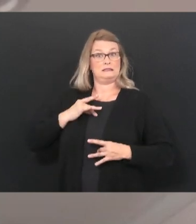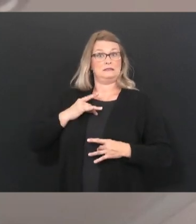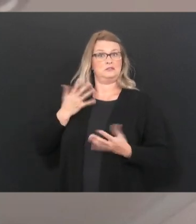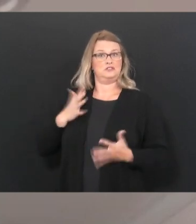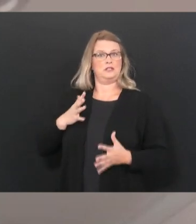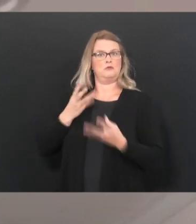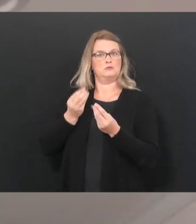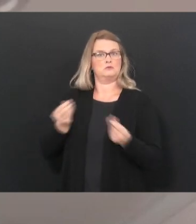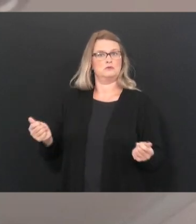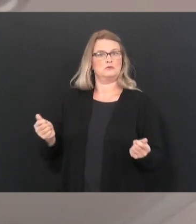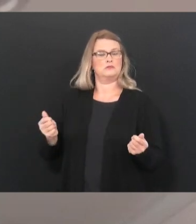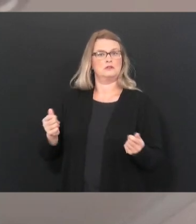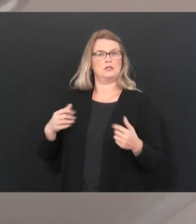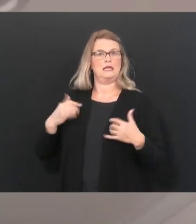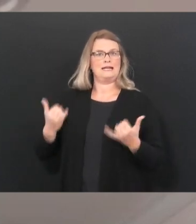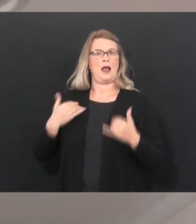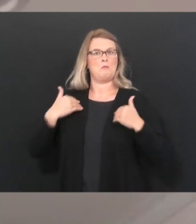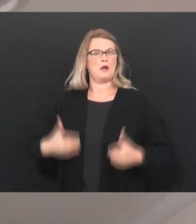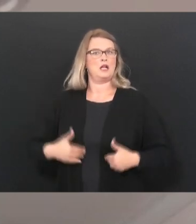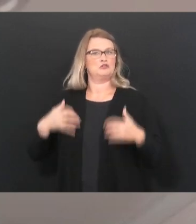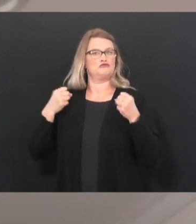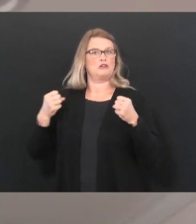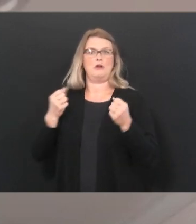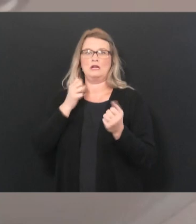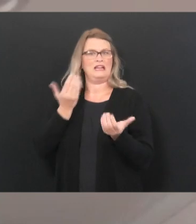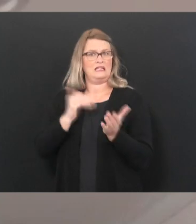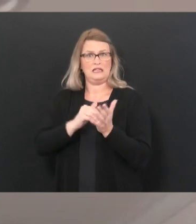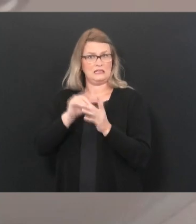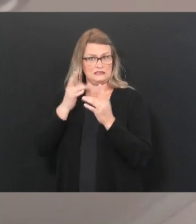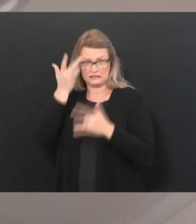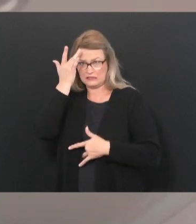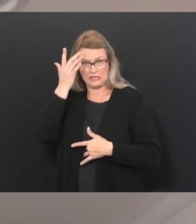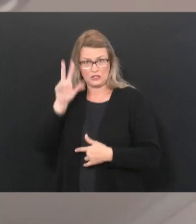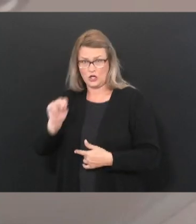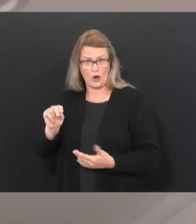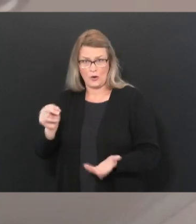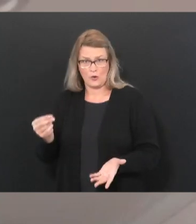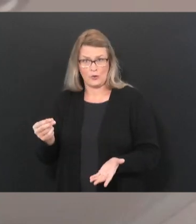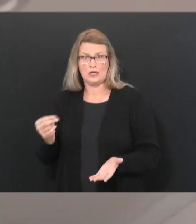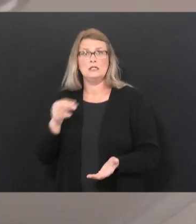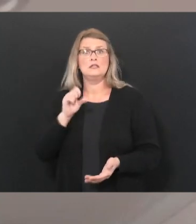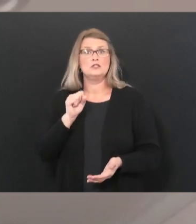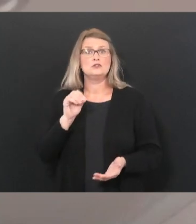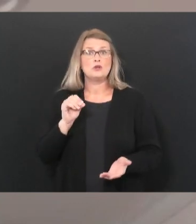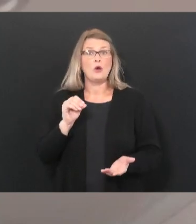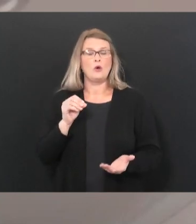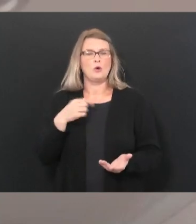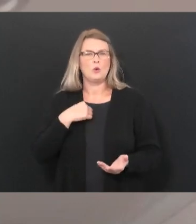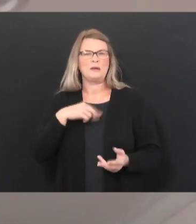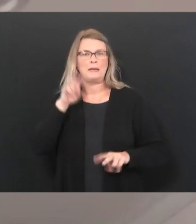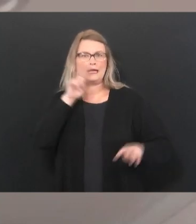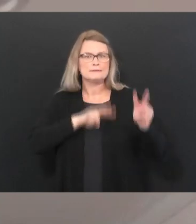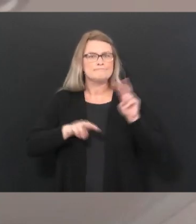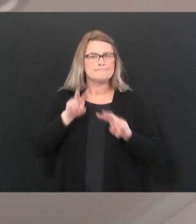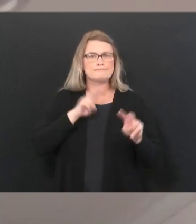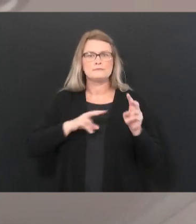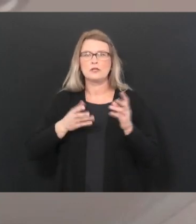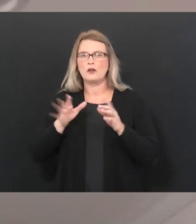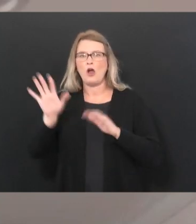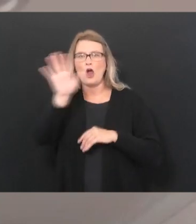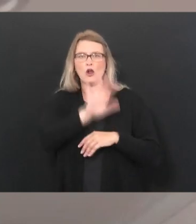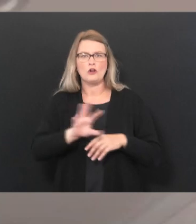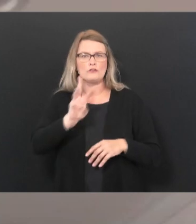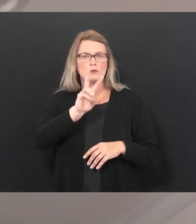way we could understand the impact of the people in West Virginia and who's been infected with the virus